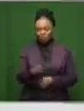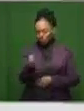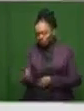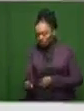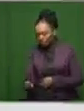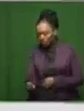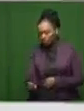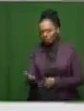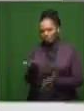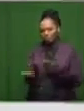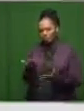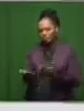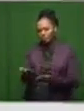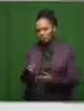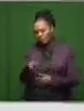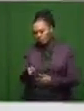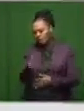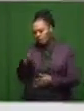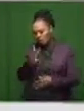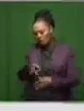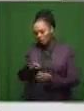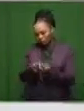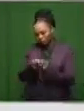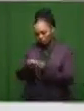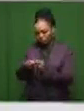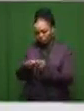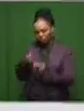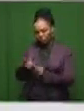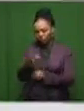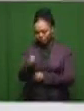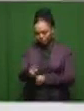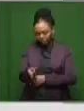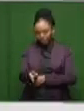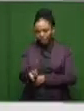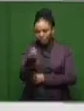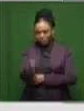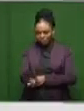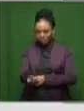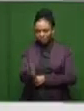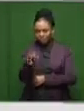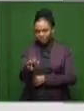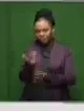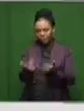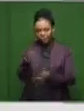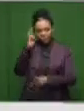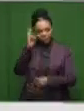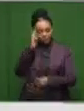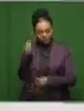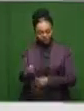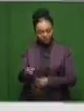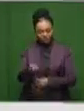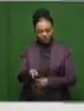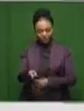adolescents and children and that is beginning to happen but at the moment their children wouldn't be and just remember that children